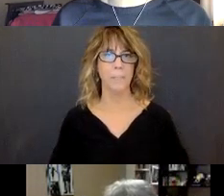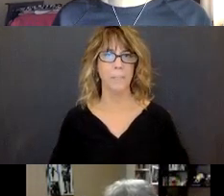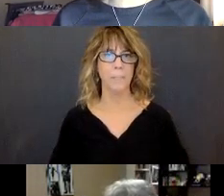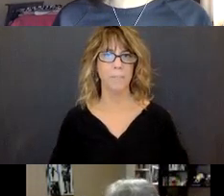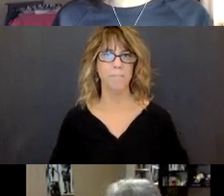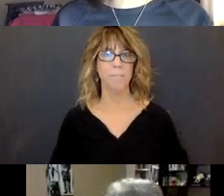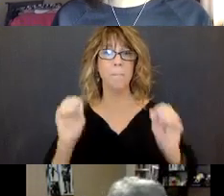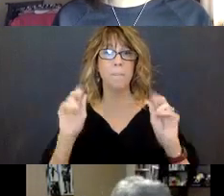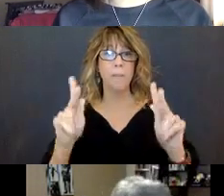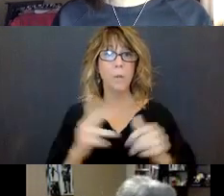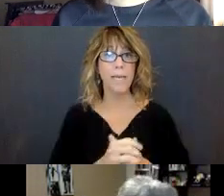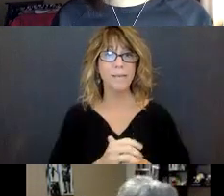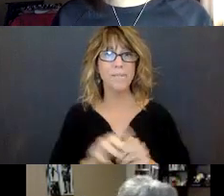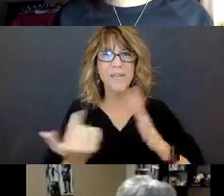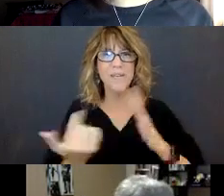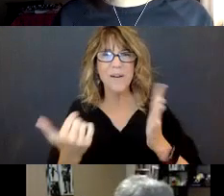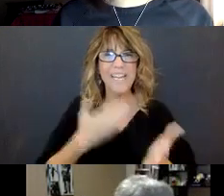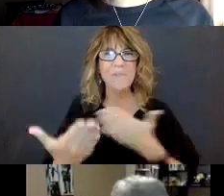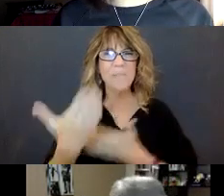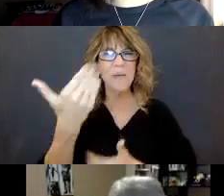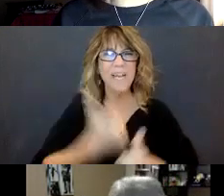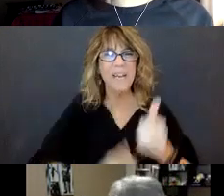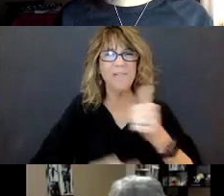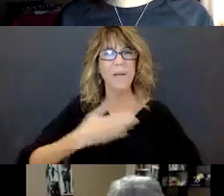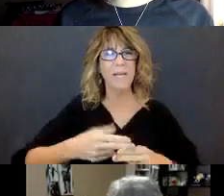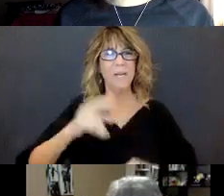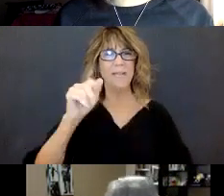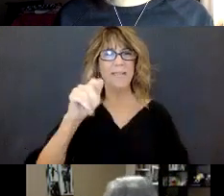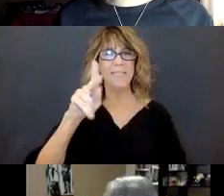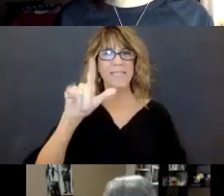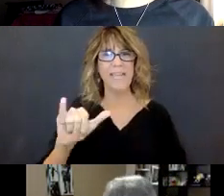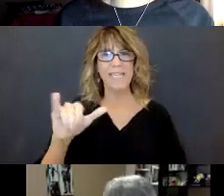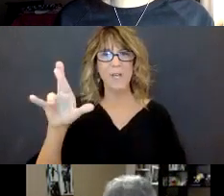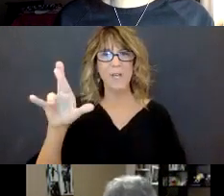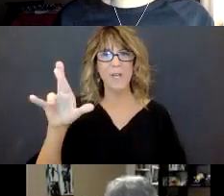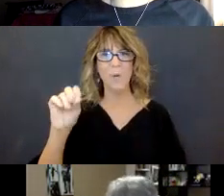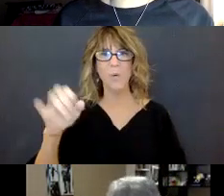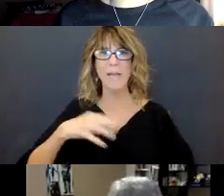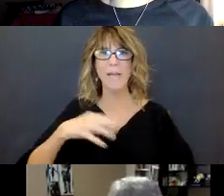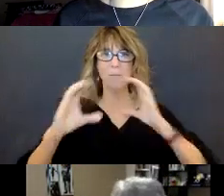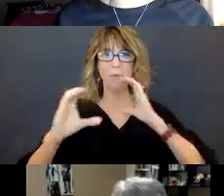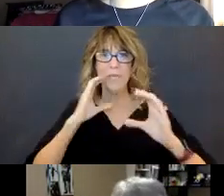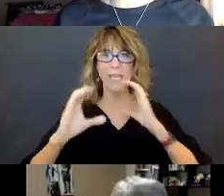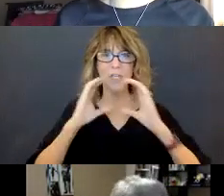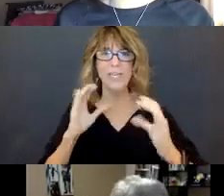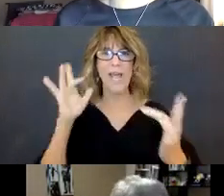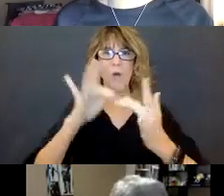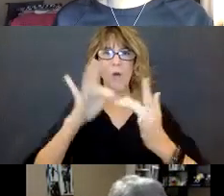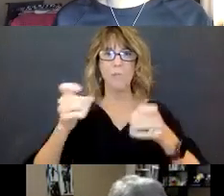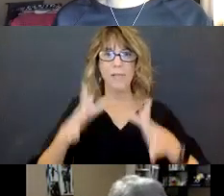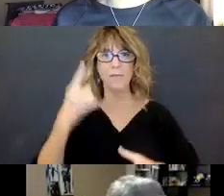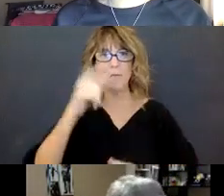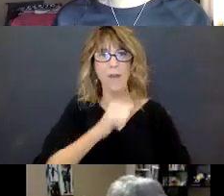Okay, so I'll start over again. Good morning, everybody. My name is Natalie Luna Rose. I'm the Communications and Outreach Manager for the Arizona Center